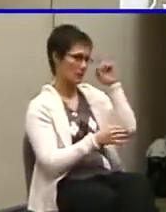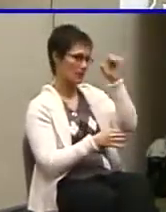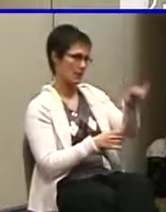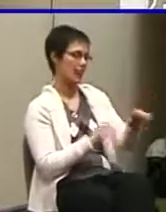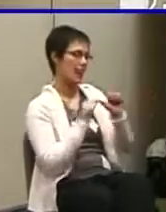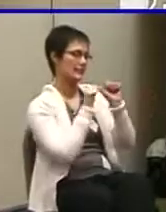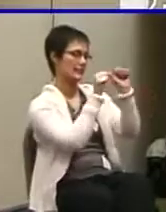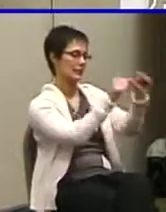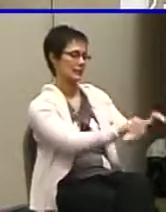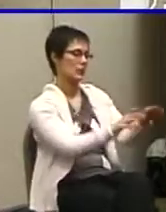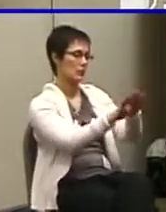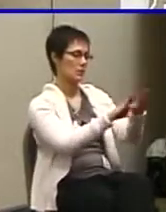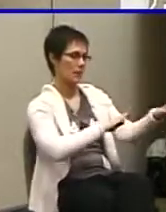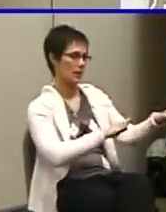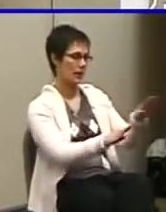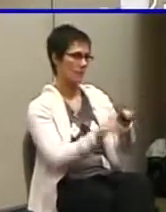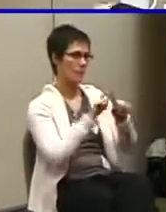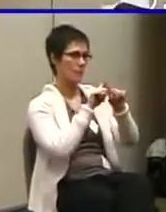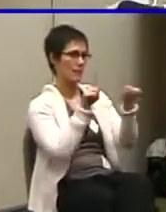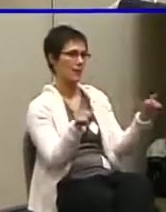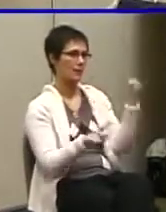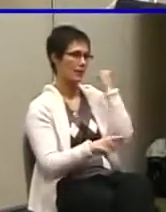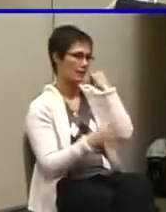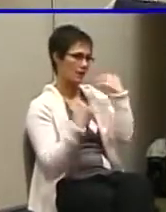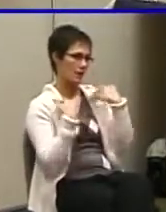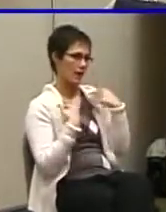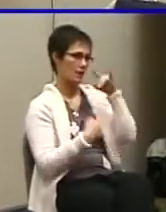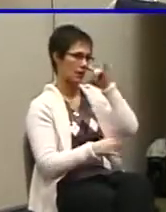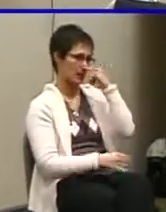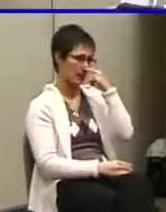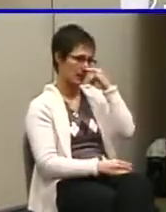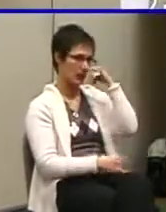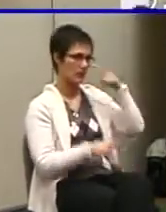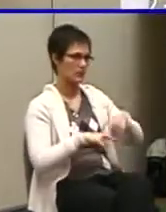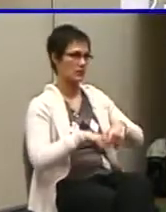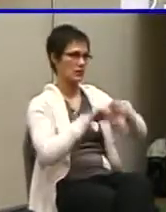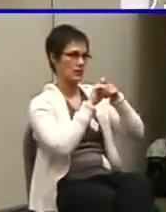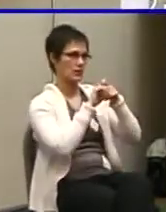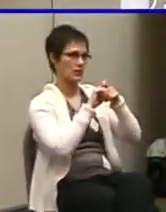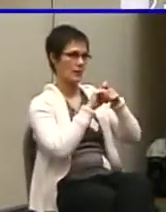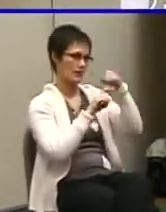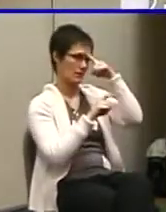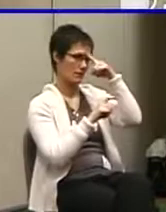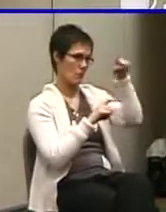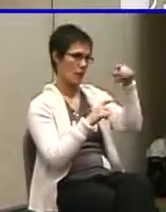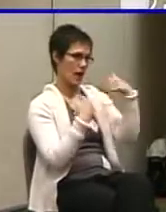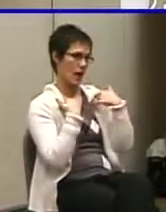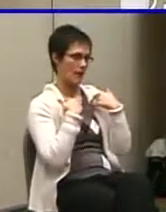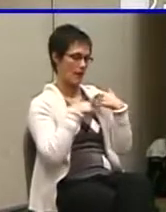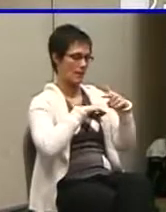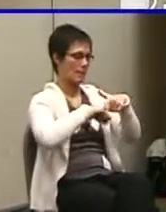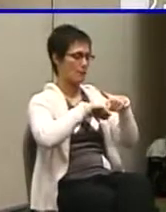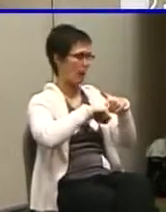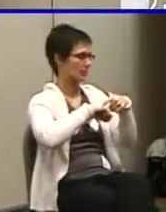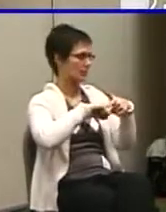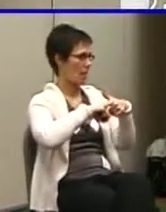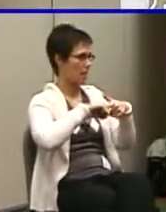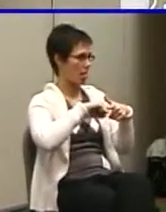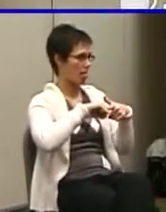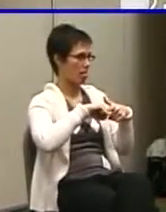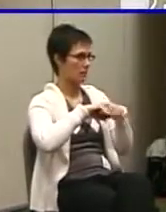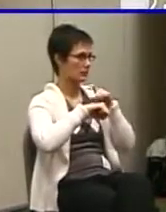behavior. But then, you know, you have a kid, you know, we have a kid who got suspended for brass knuckle, you know, bringing